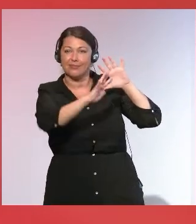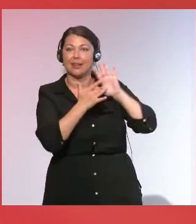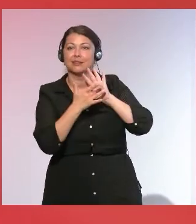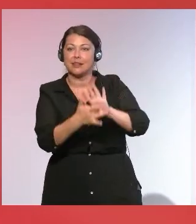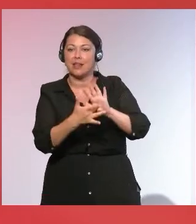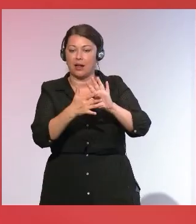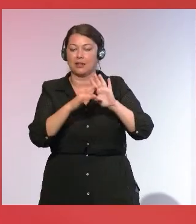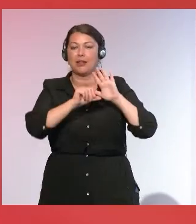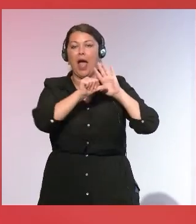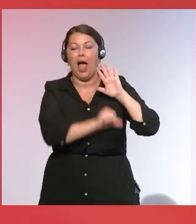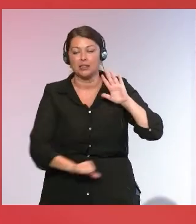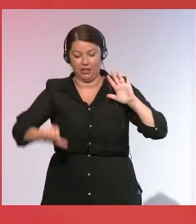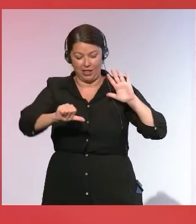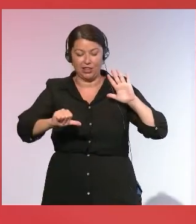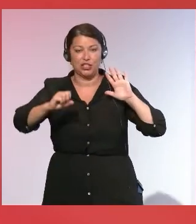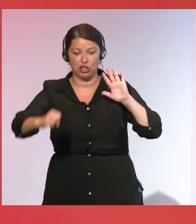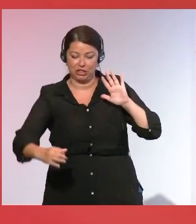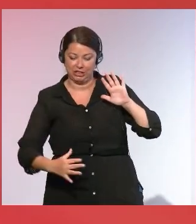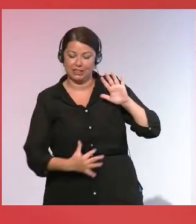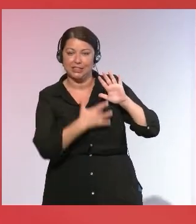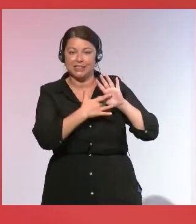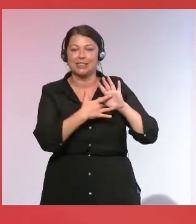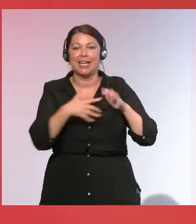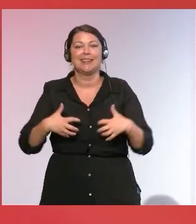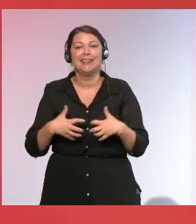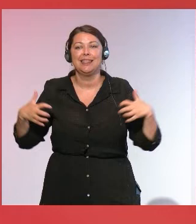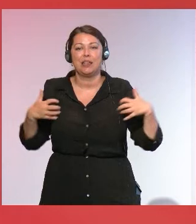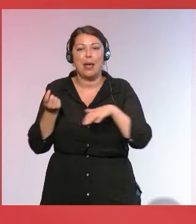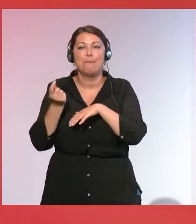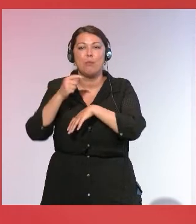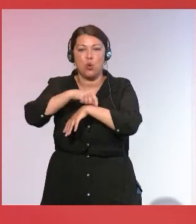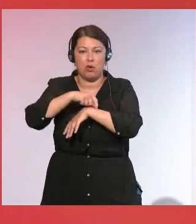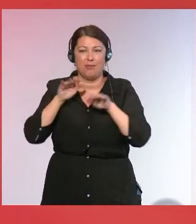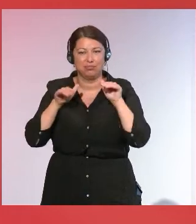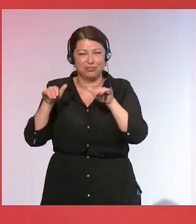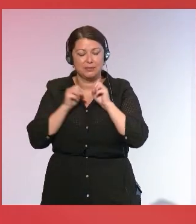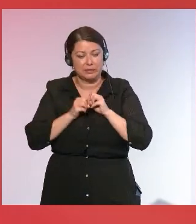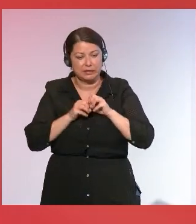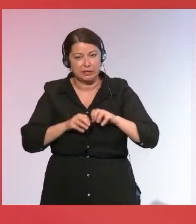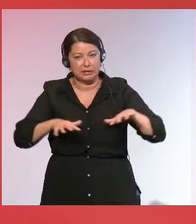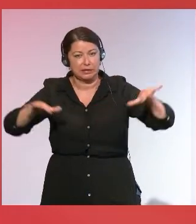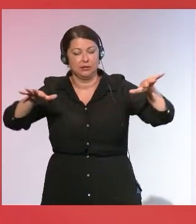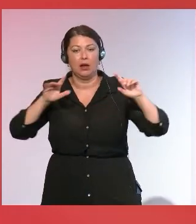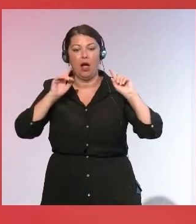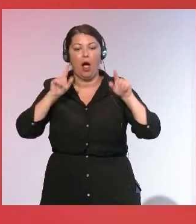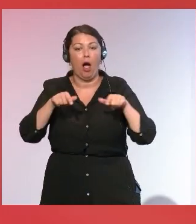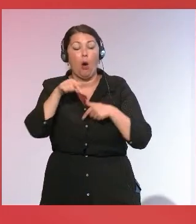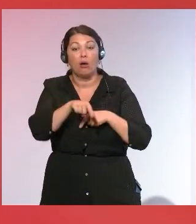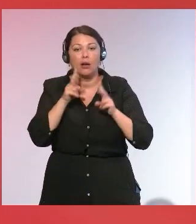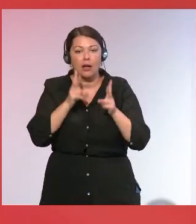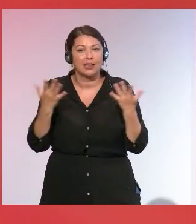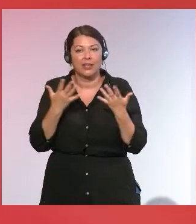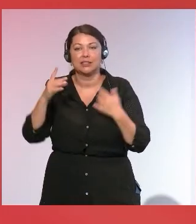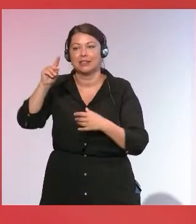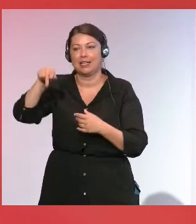which can bring dengue and chikungunya. And before, it wasn't established